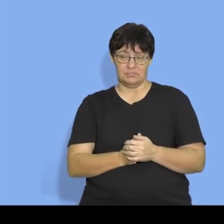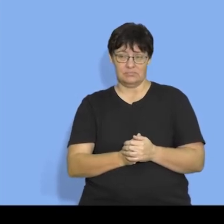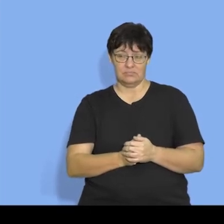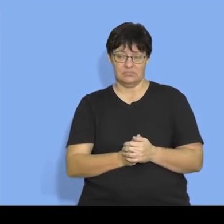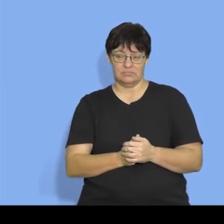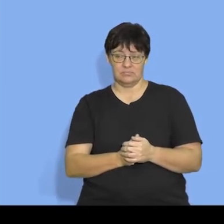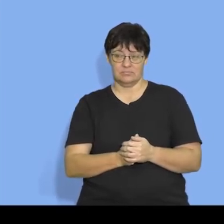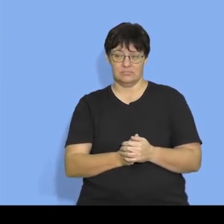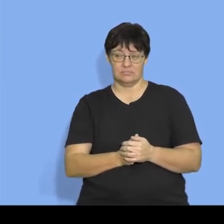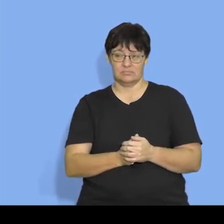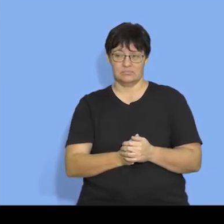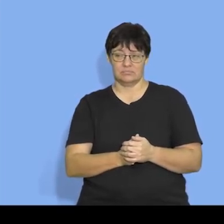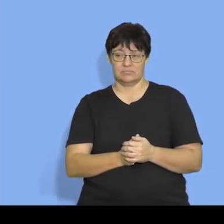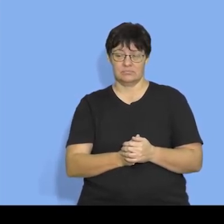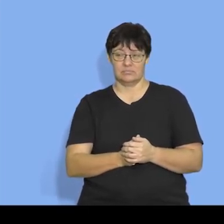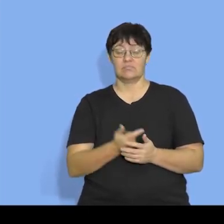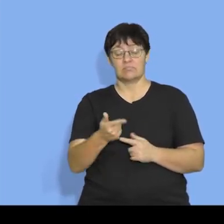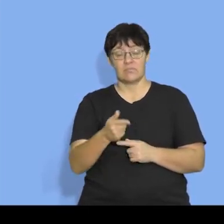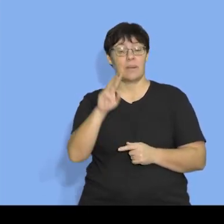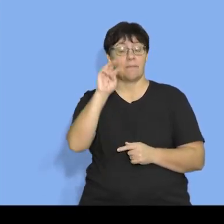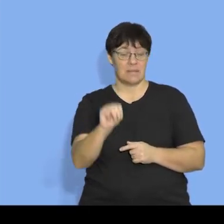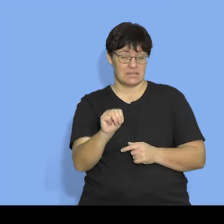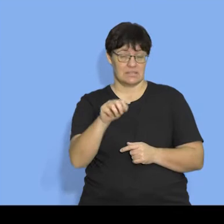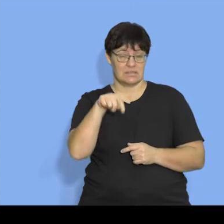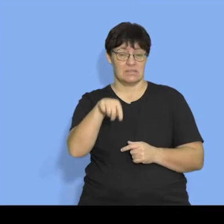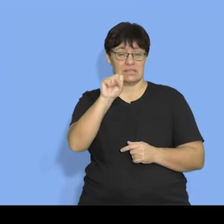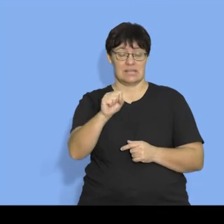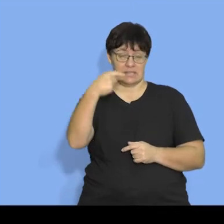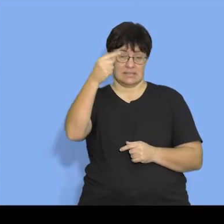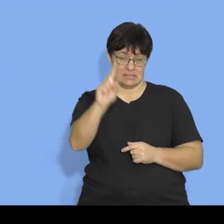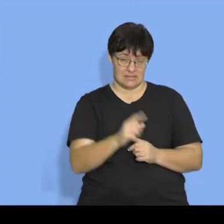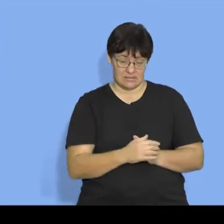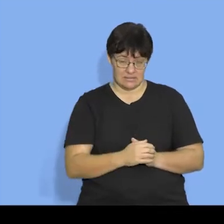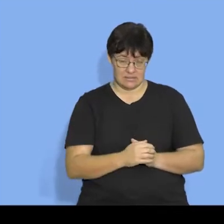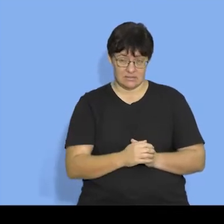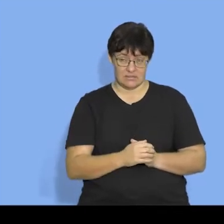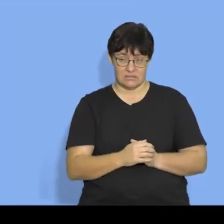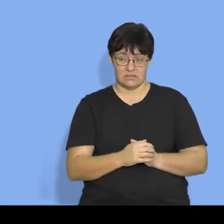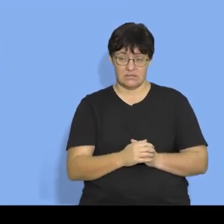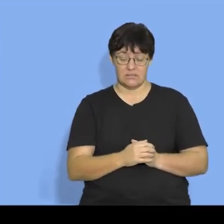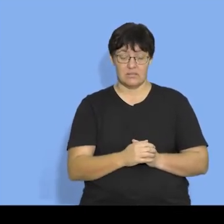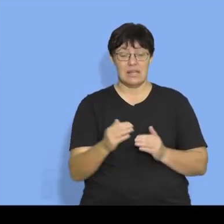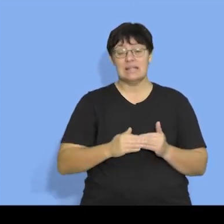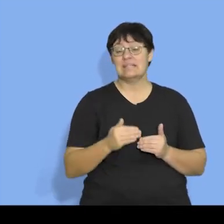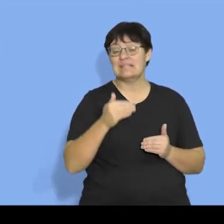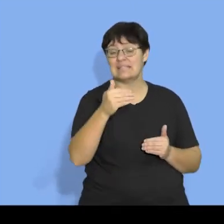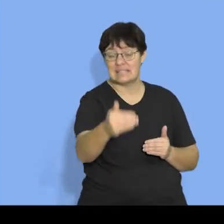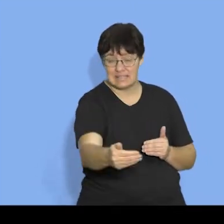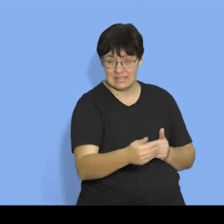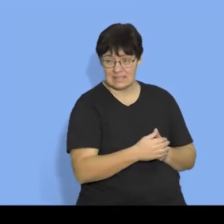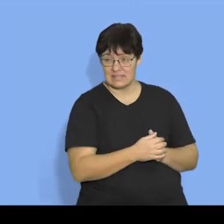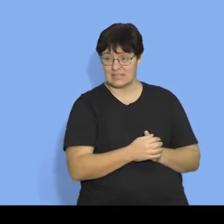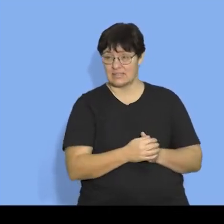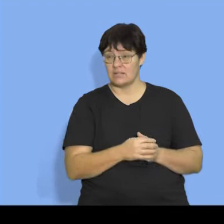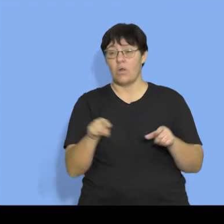Speed is measured in meters per second. Distance, which